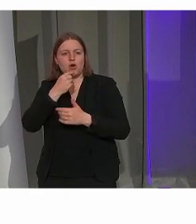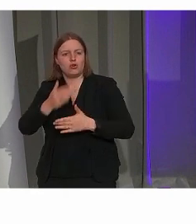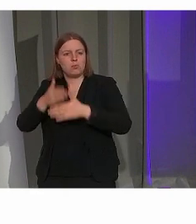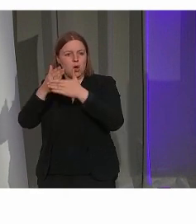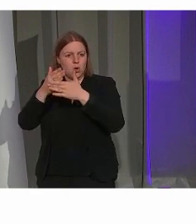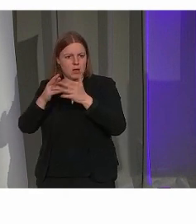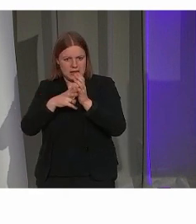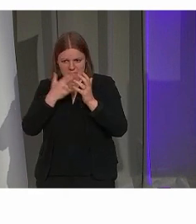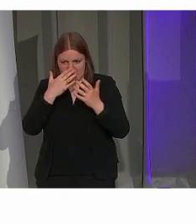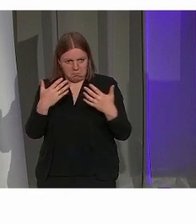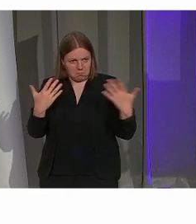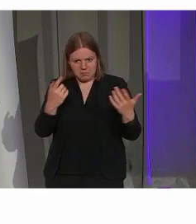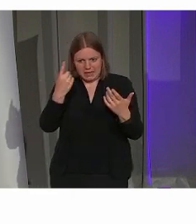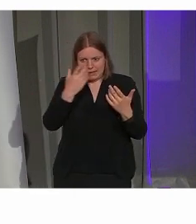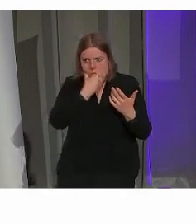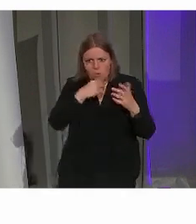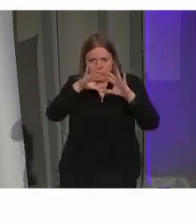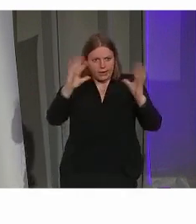inclusivity."